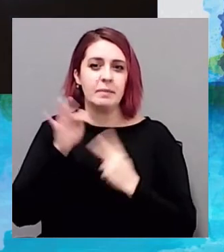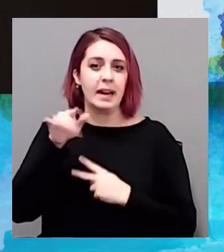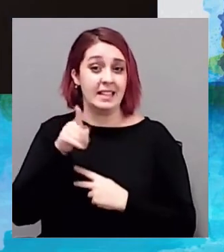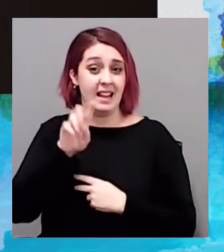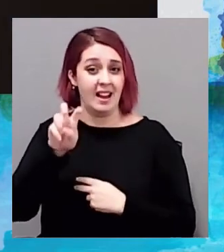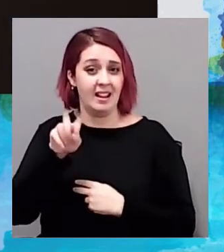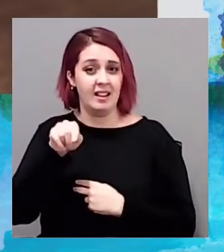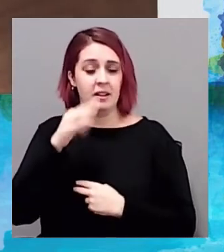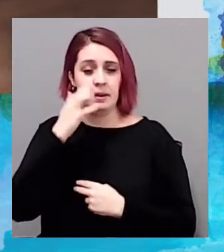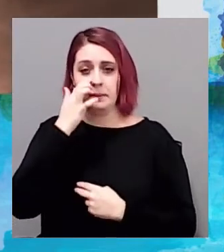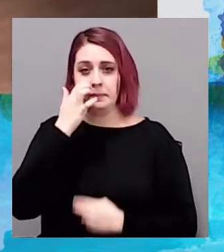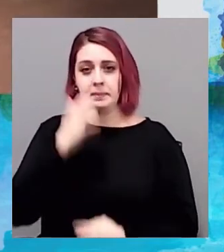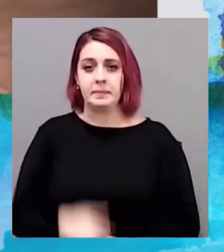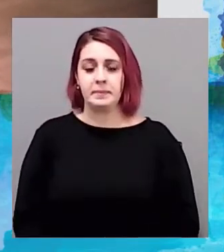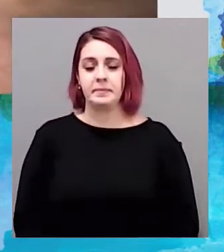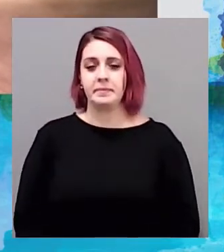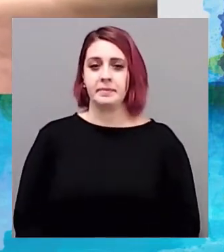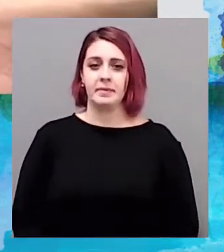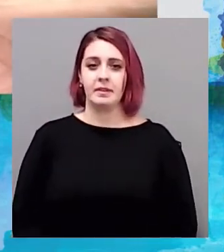So they're talking about how they can